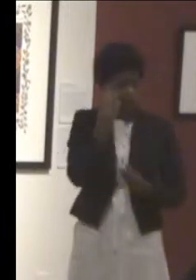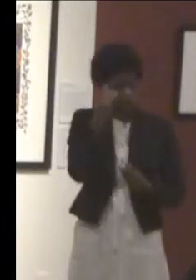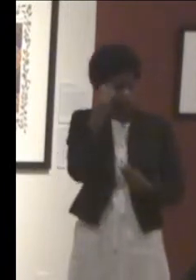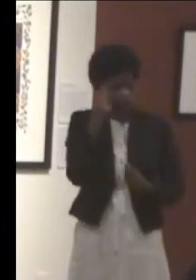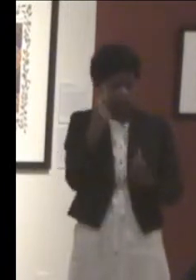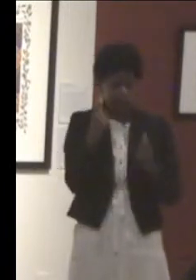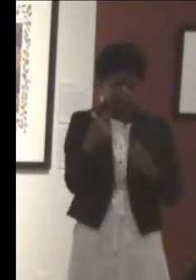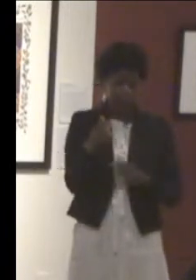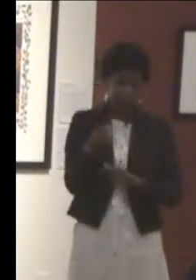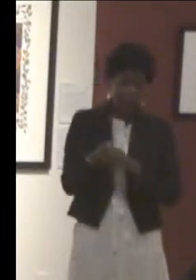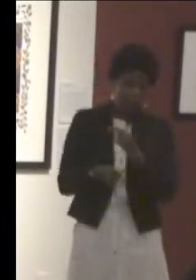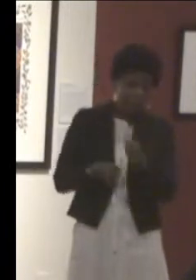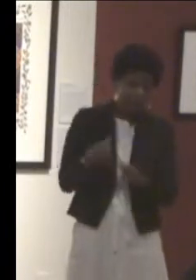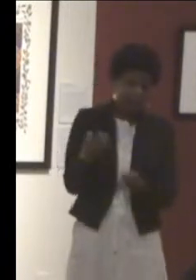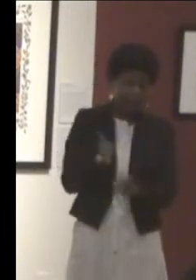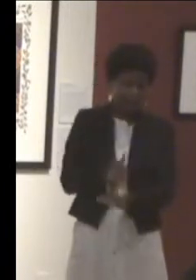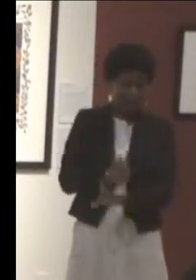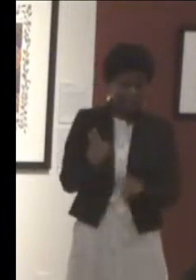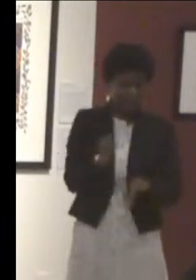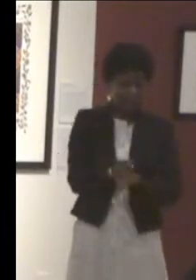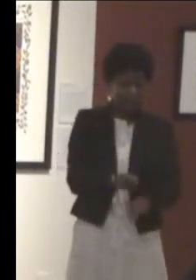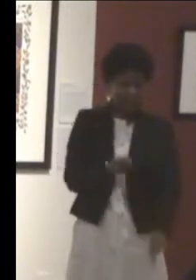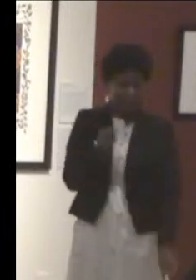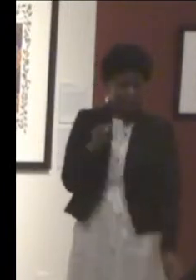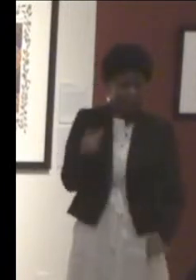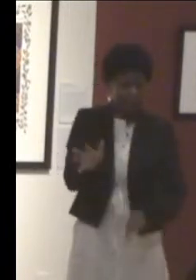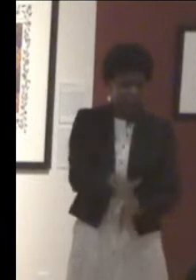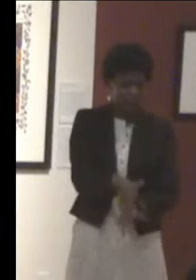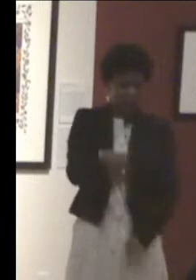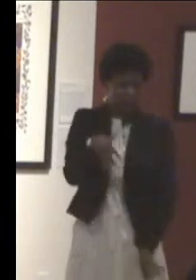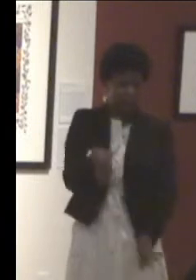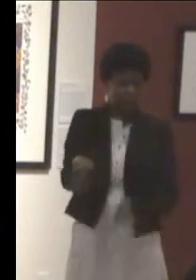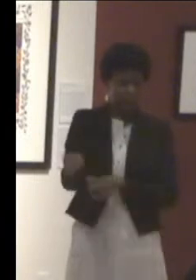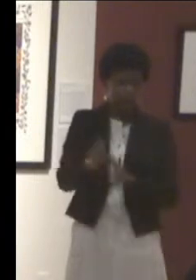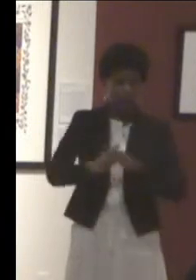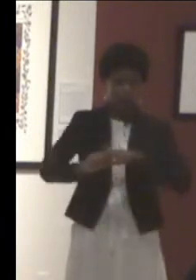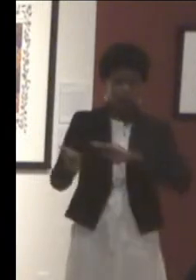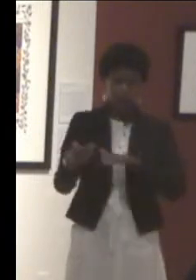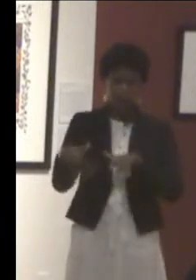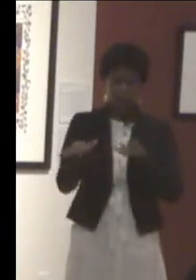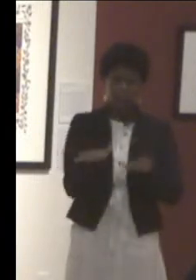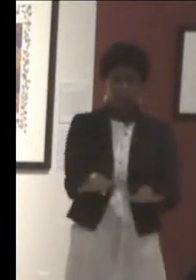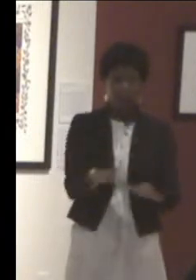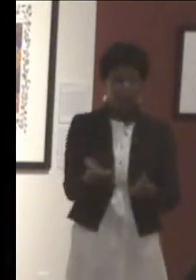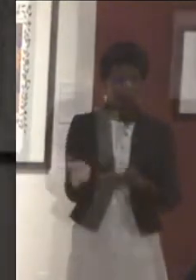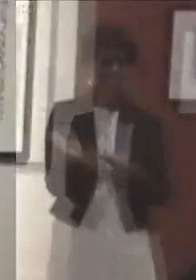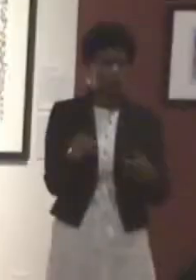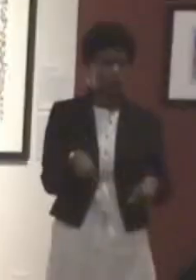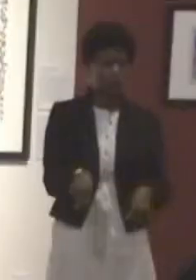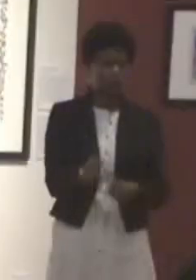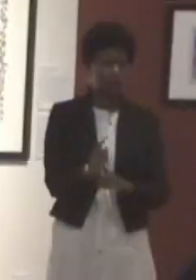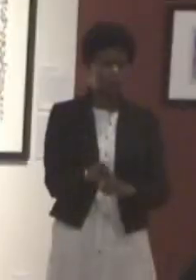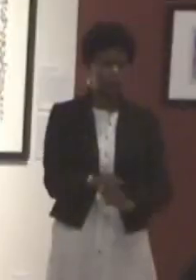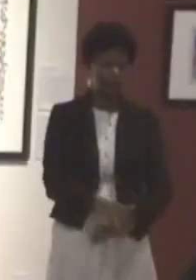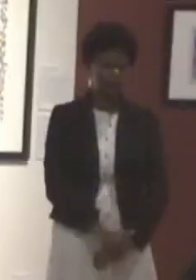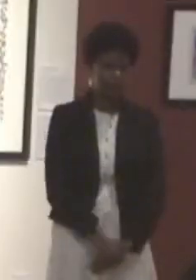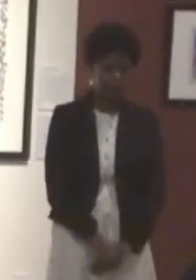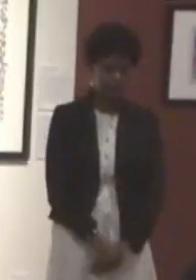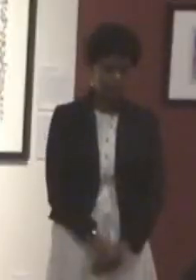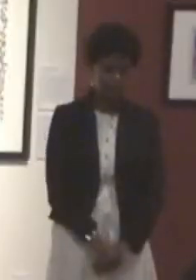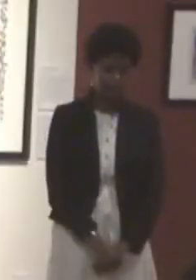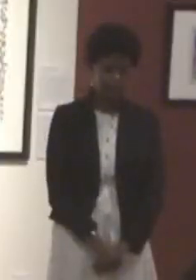many legacies of violence, displacement, migration, and settlement that bring us here today.